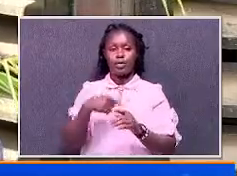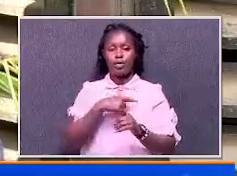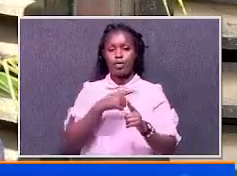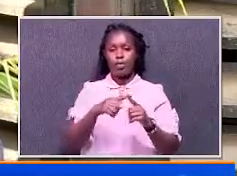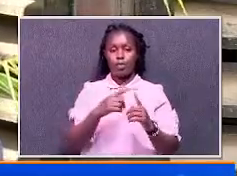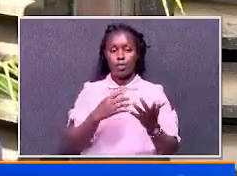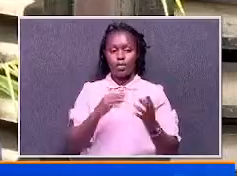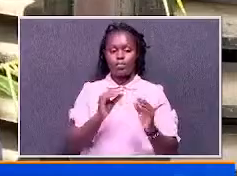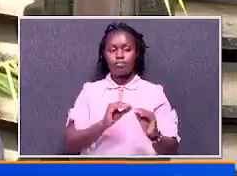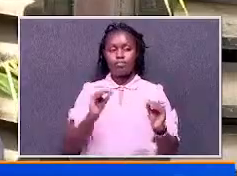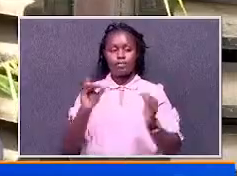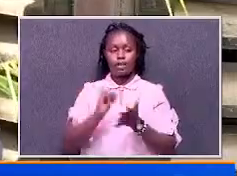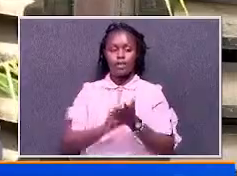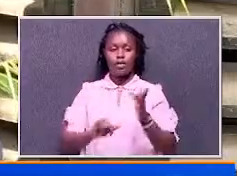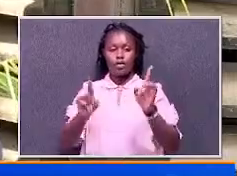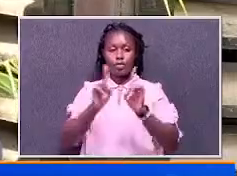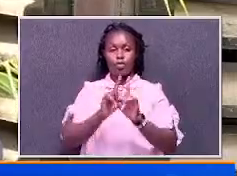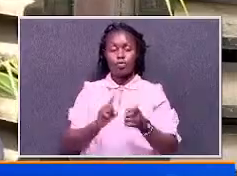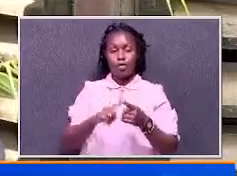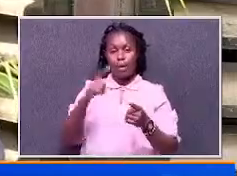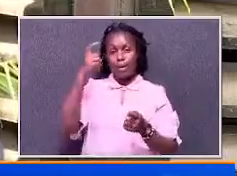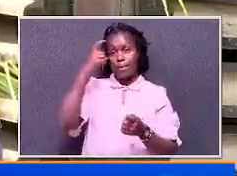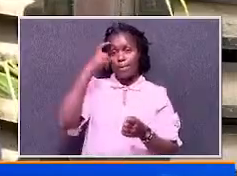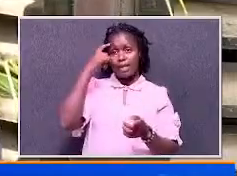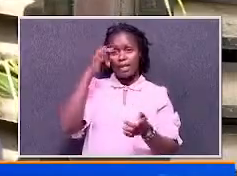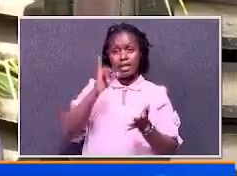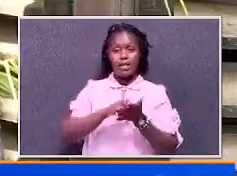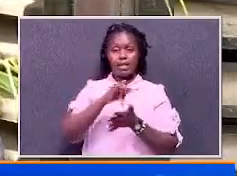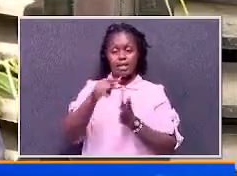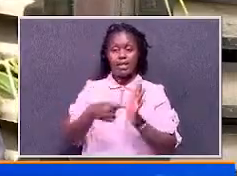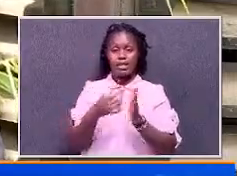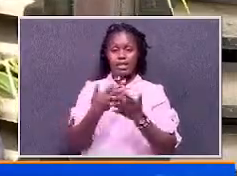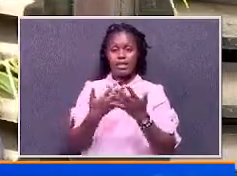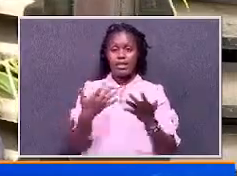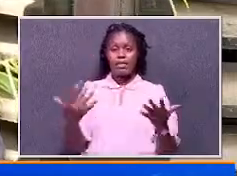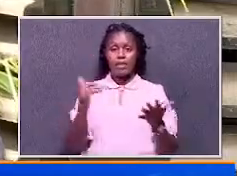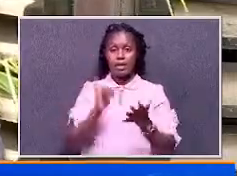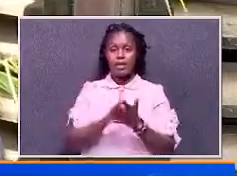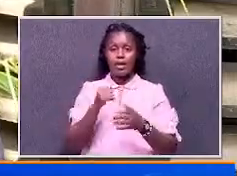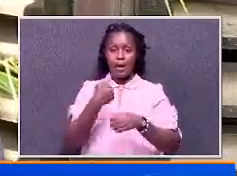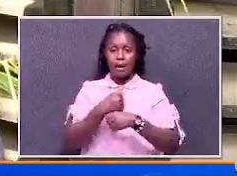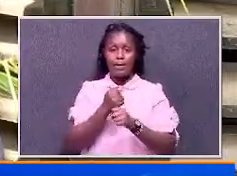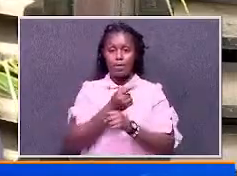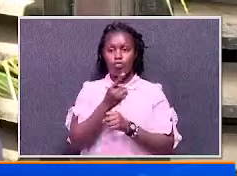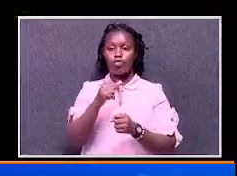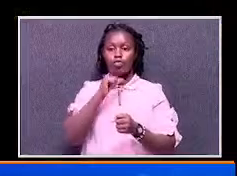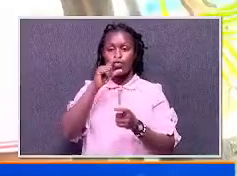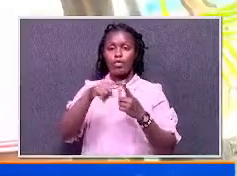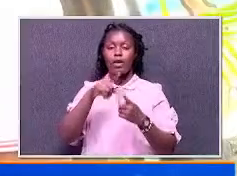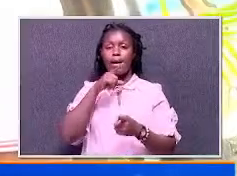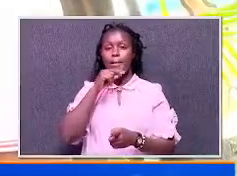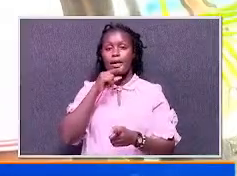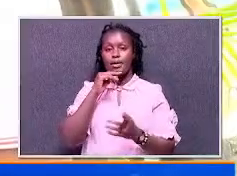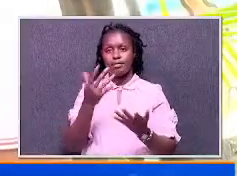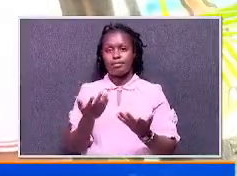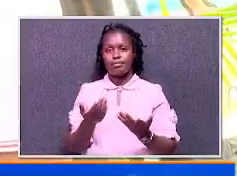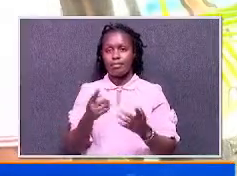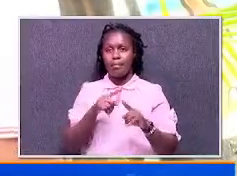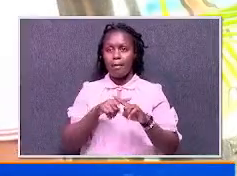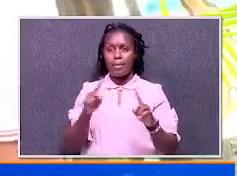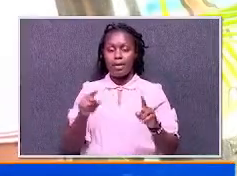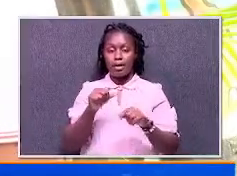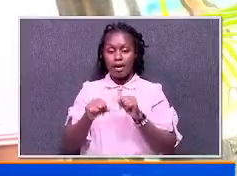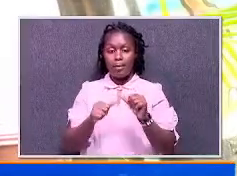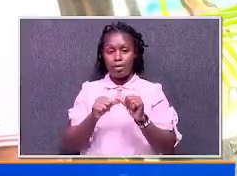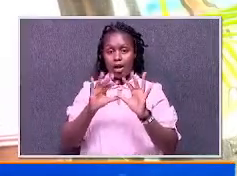that stigma and mindset that this is something that makes you not a man, okay? But in